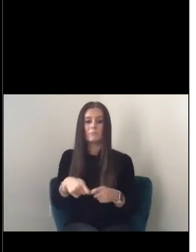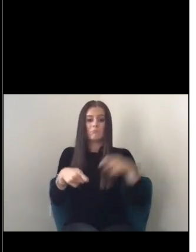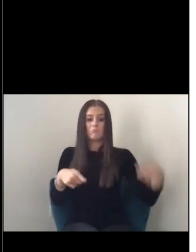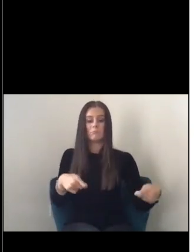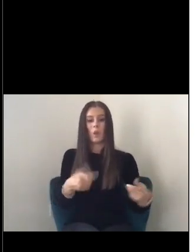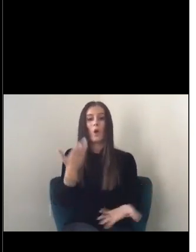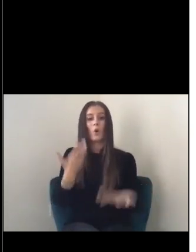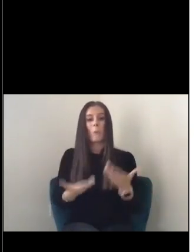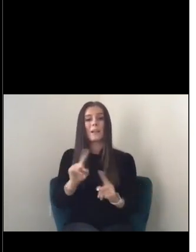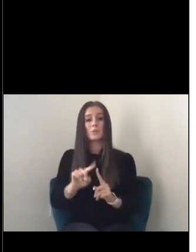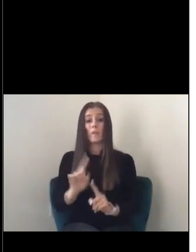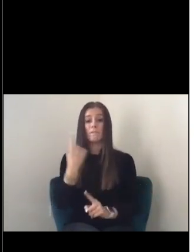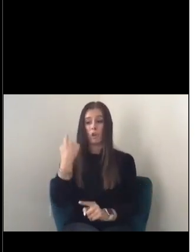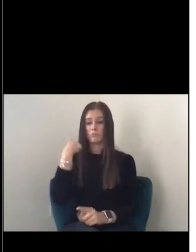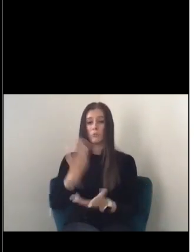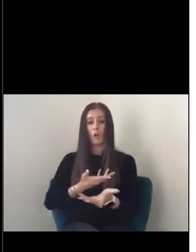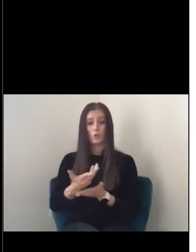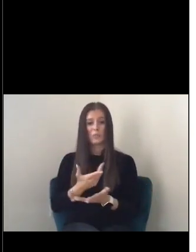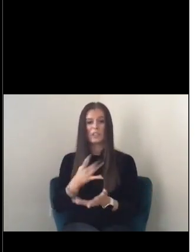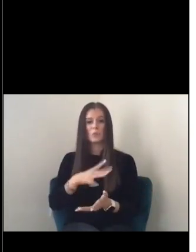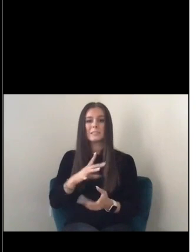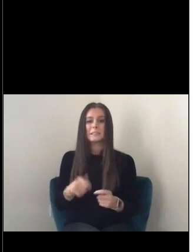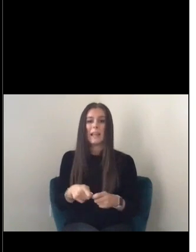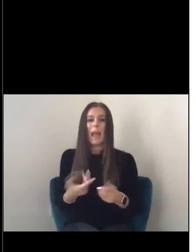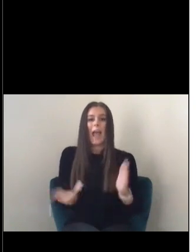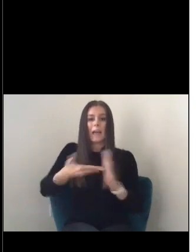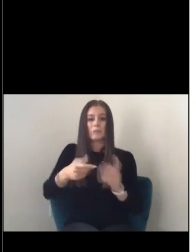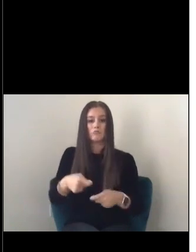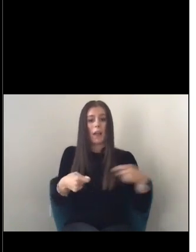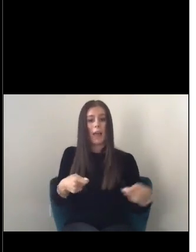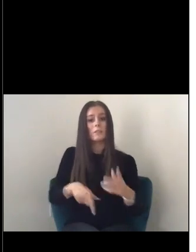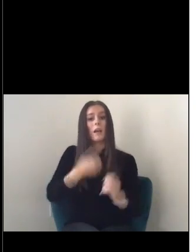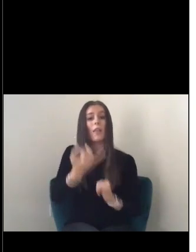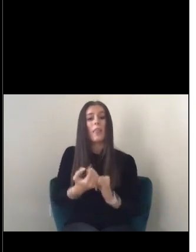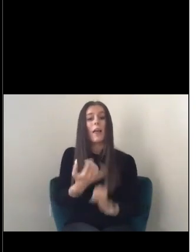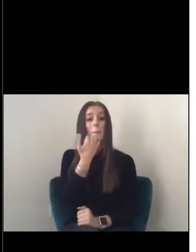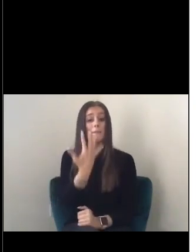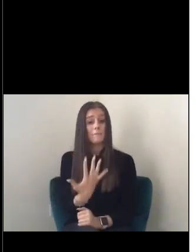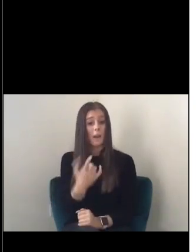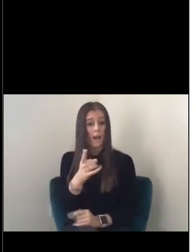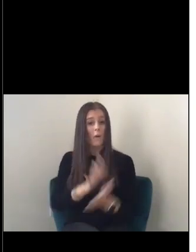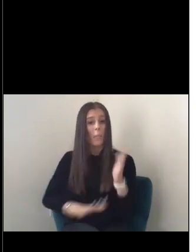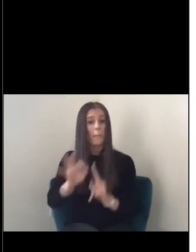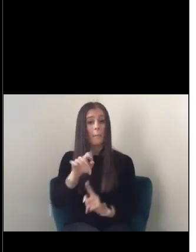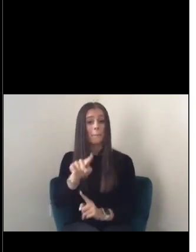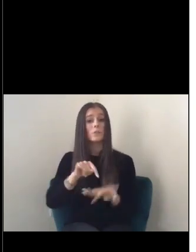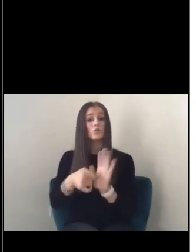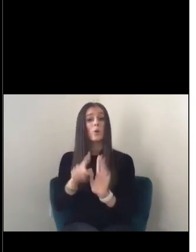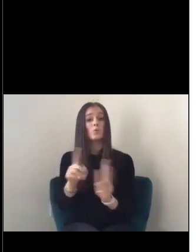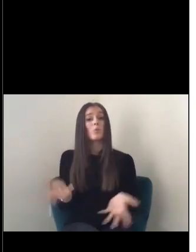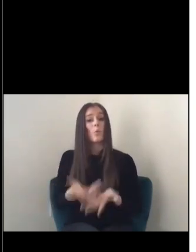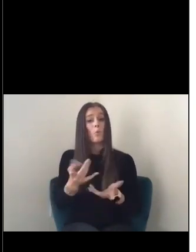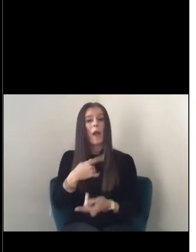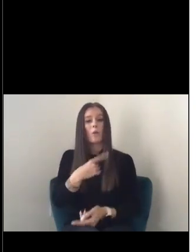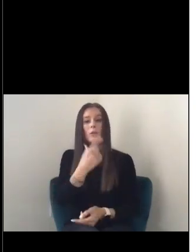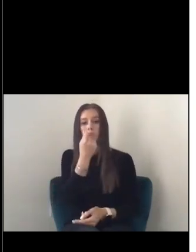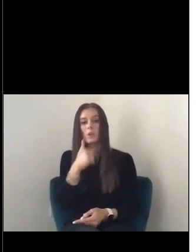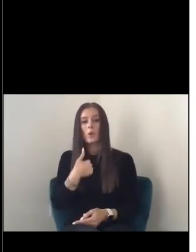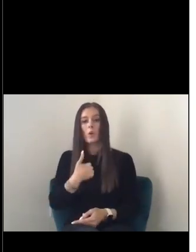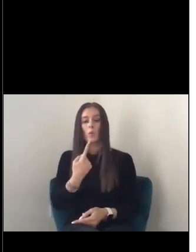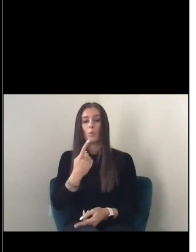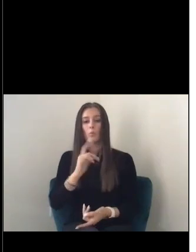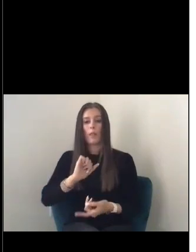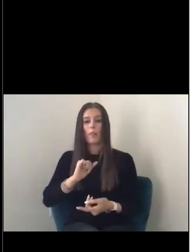supplementary consultation. And finally, number 5 on the map shows where we're proposing to bury electricity